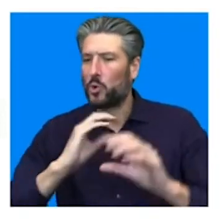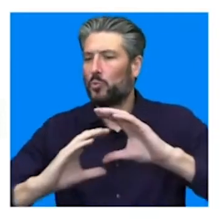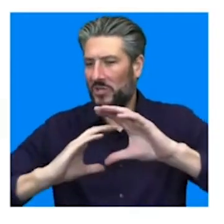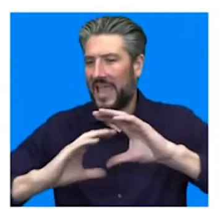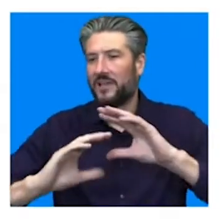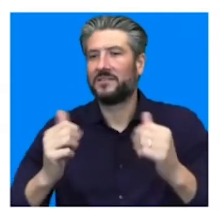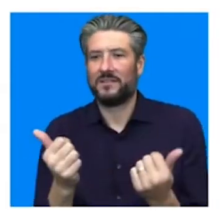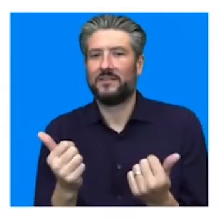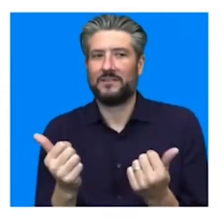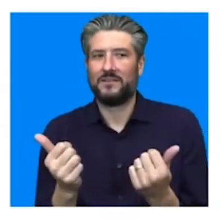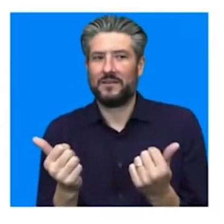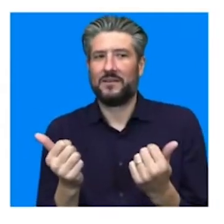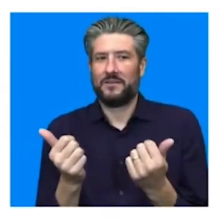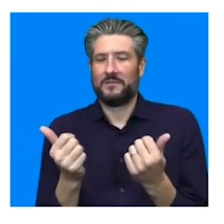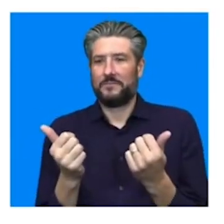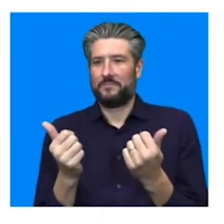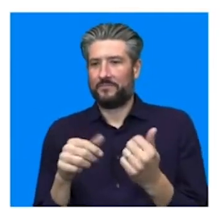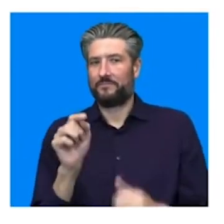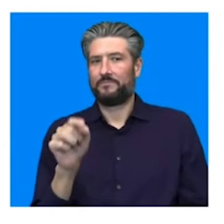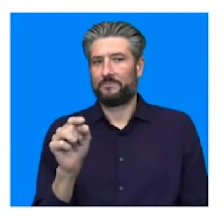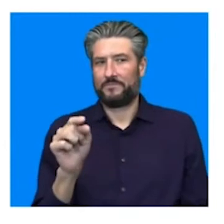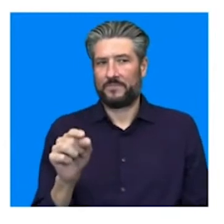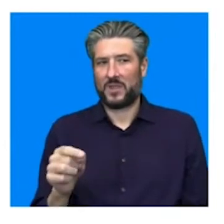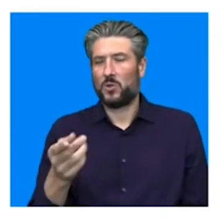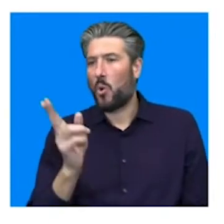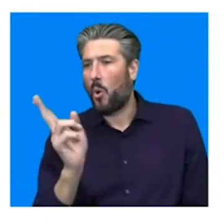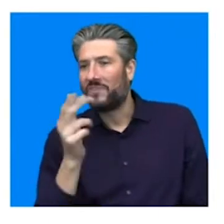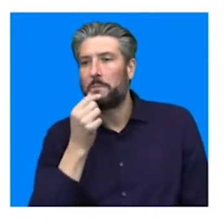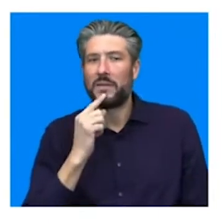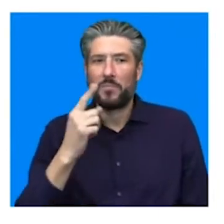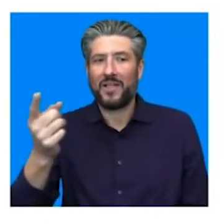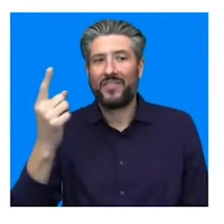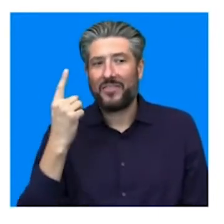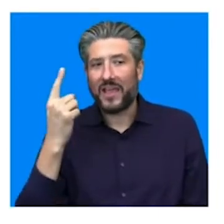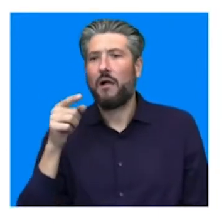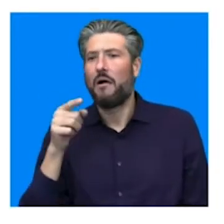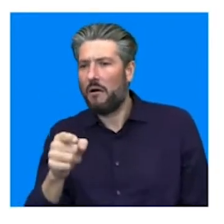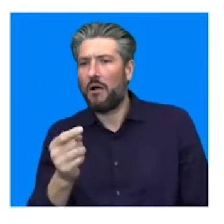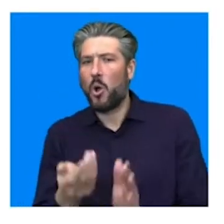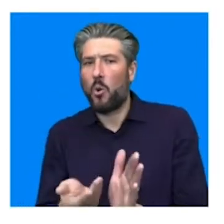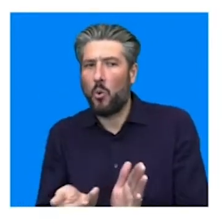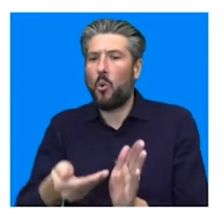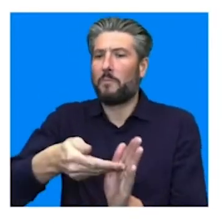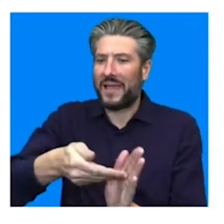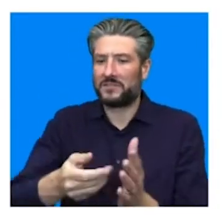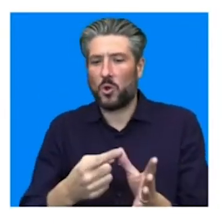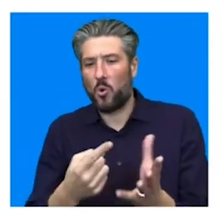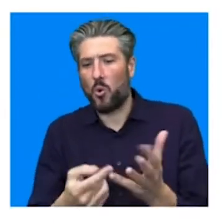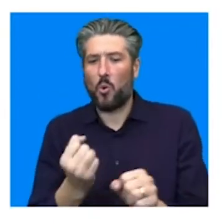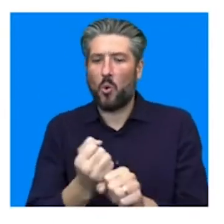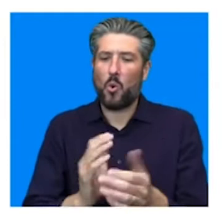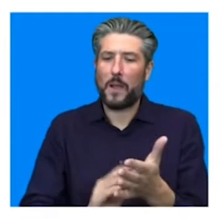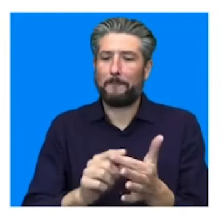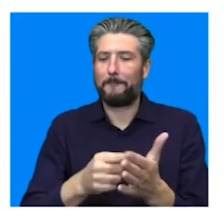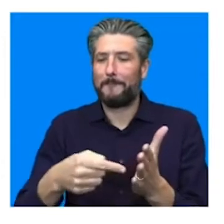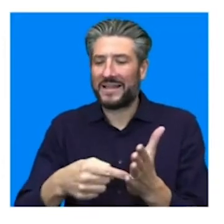or augmentative and alternative communication. And that's an interesting term, augmentative and alternative communication, because all of